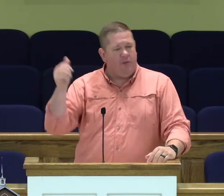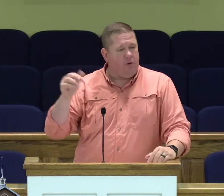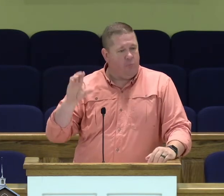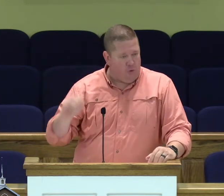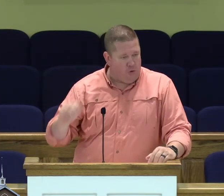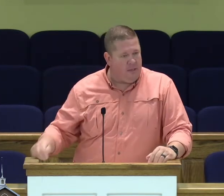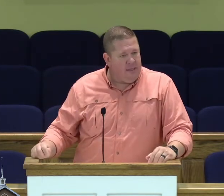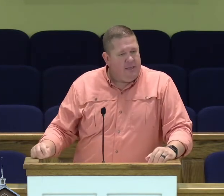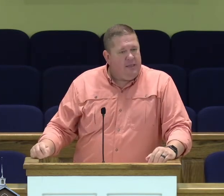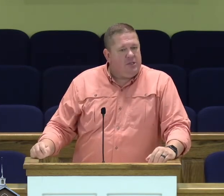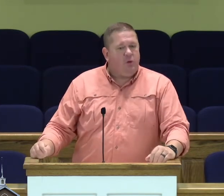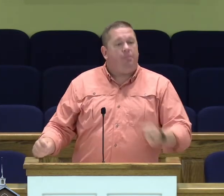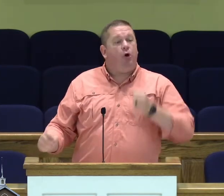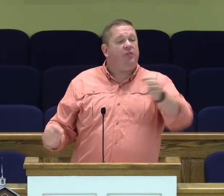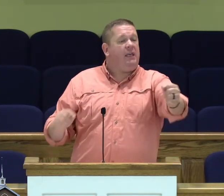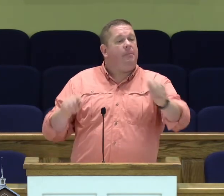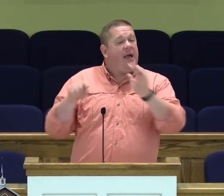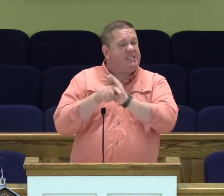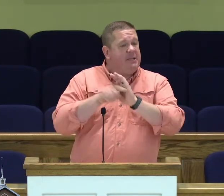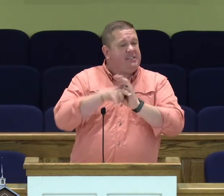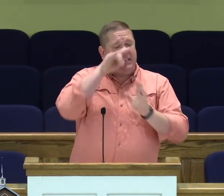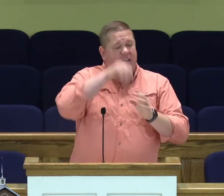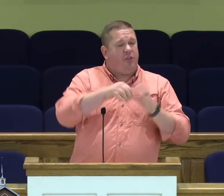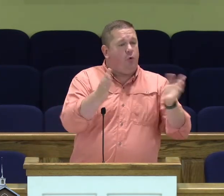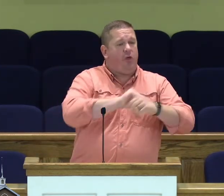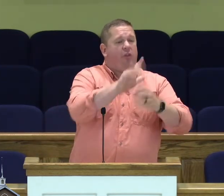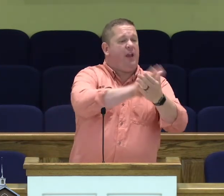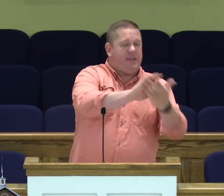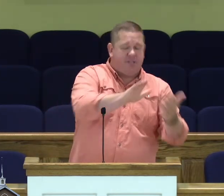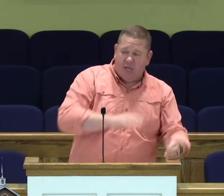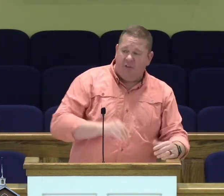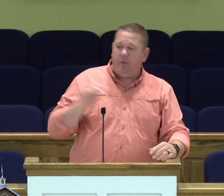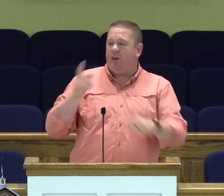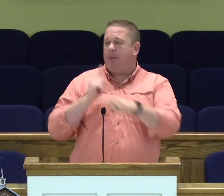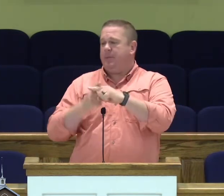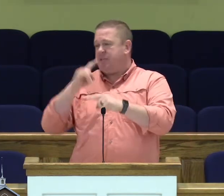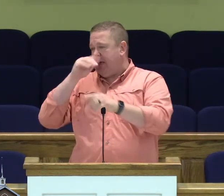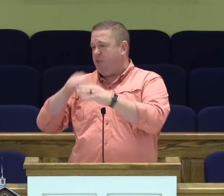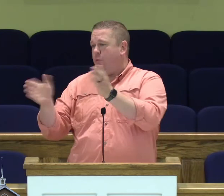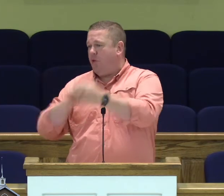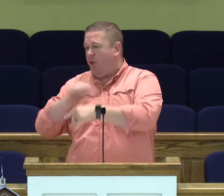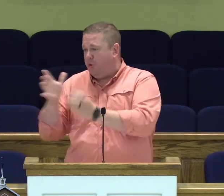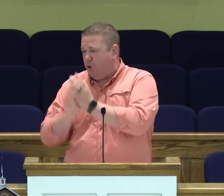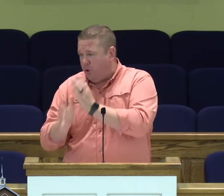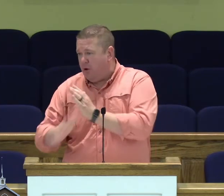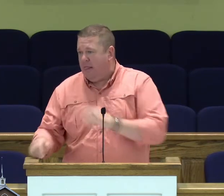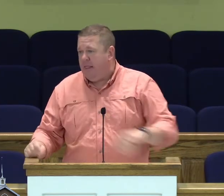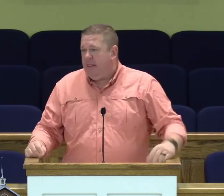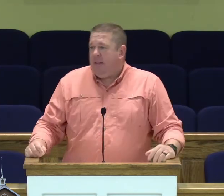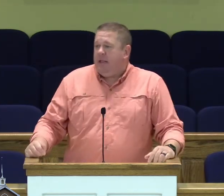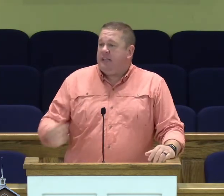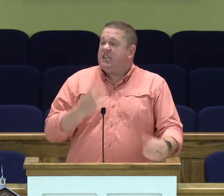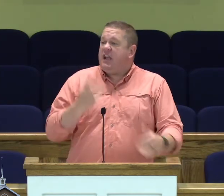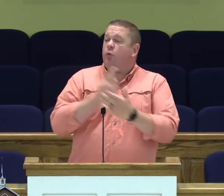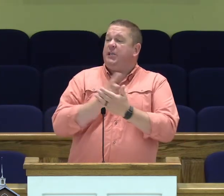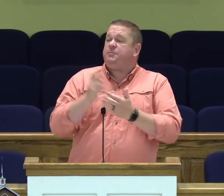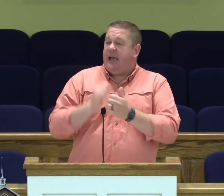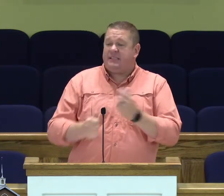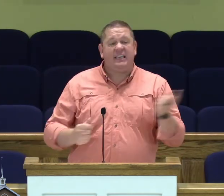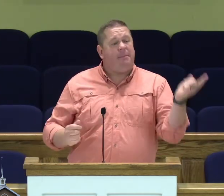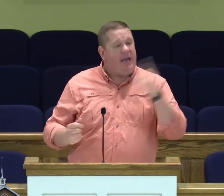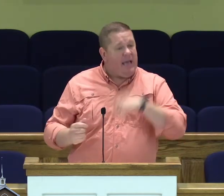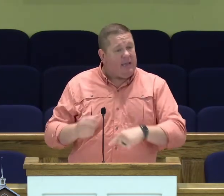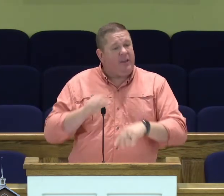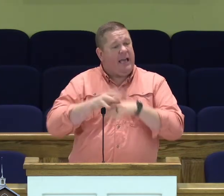in the other room. So he put the pessimistic kid in the room with all the nice stuff. He put the optimistic kid in the room with all the manure. And several weeks